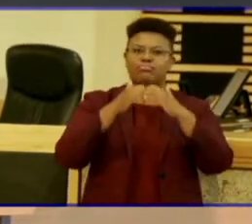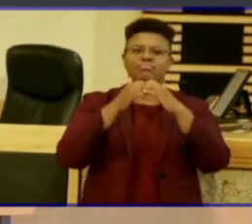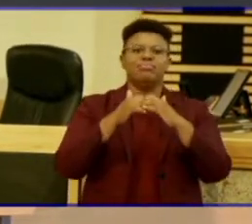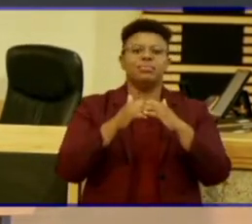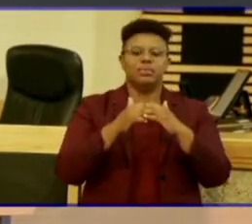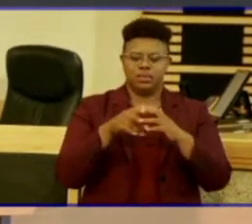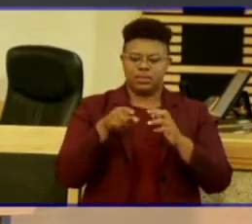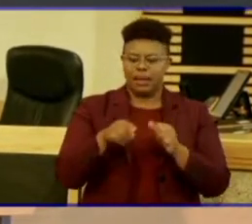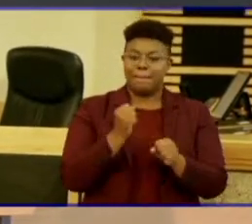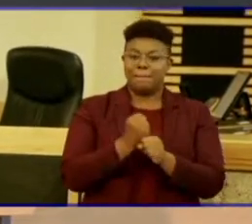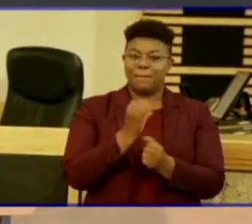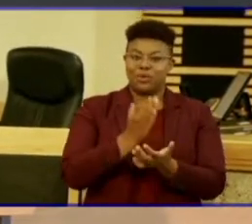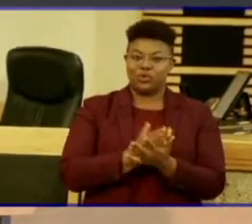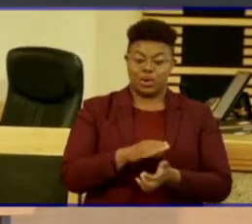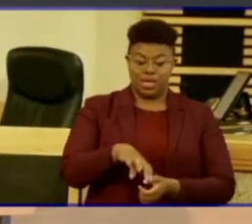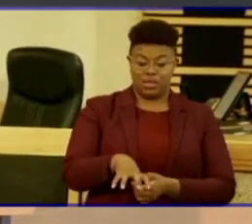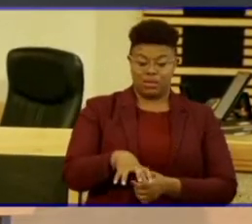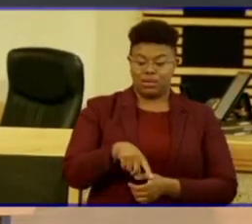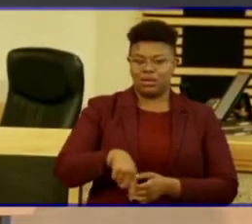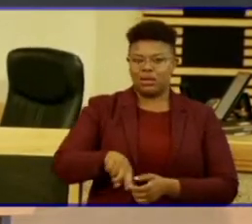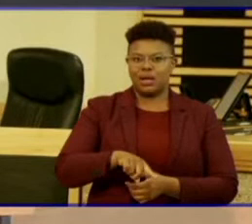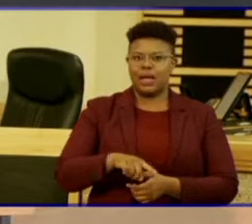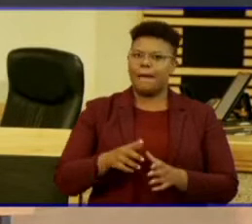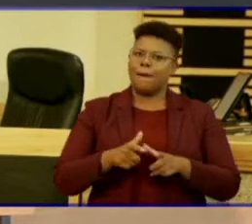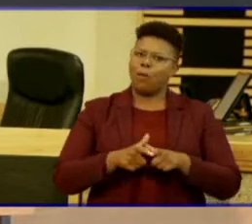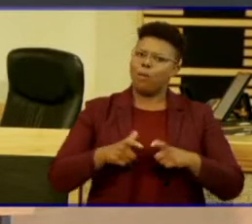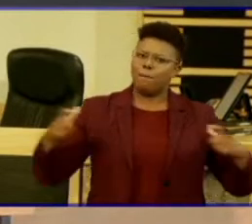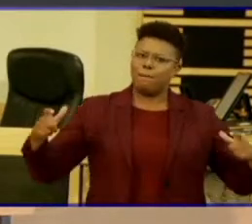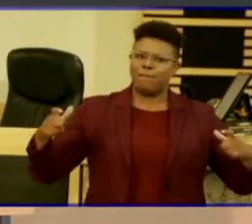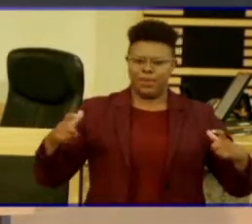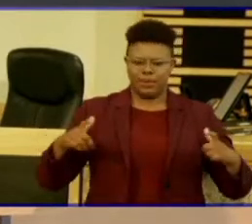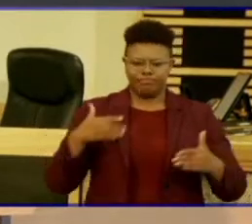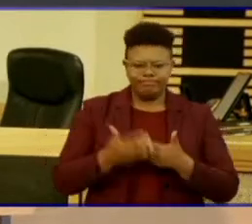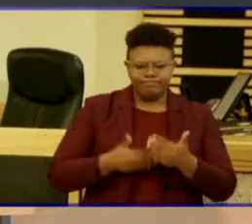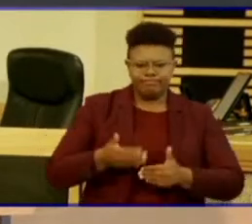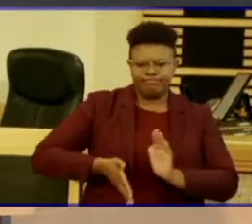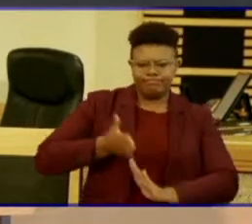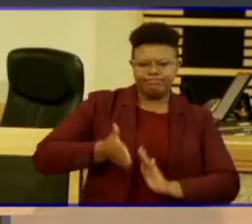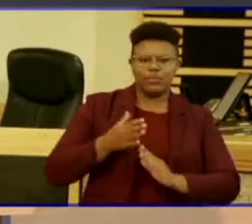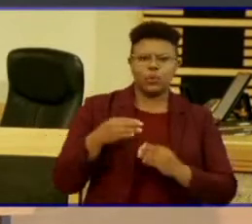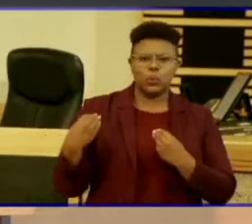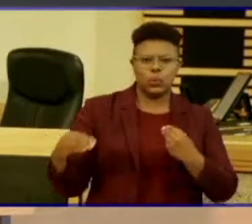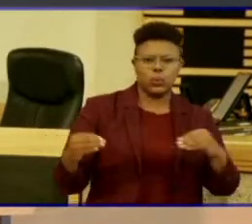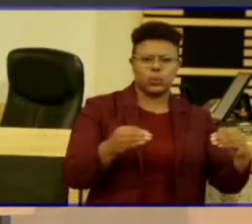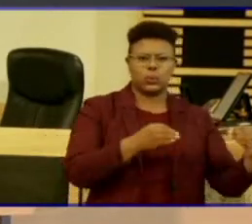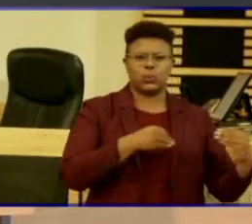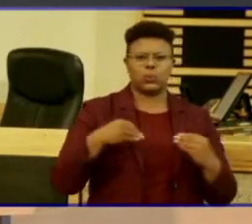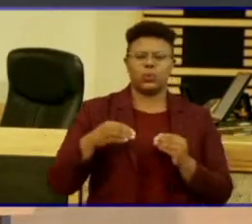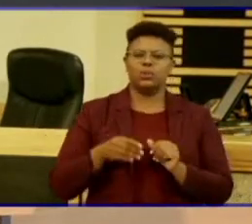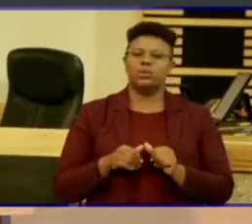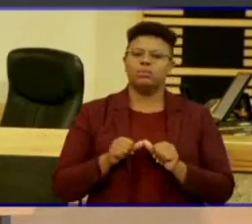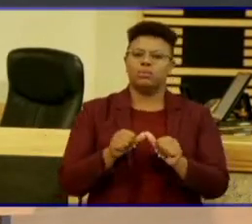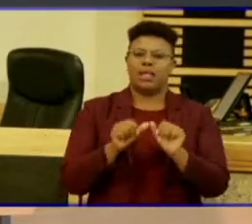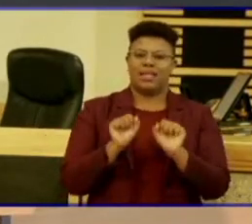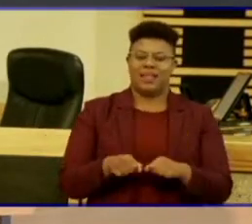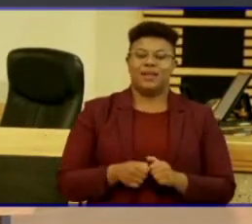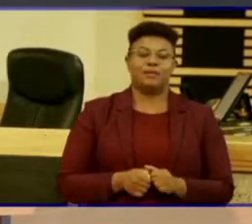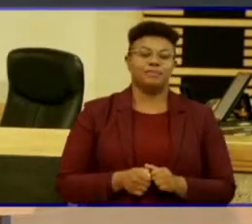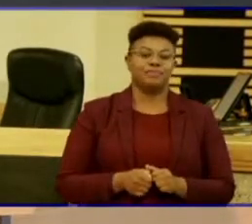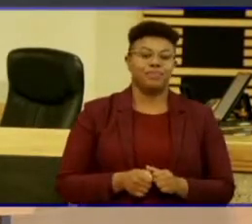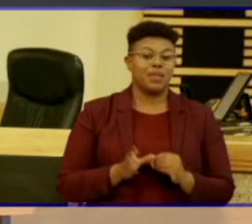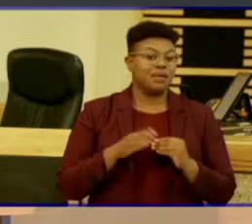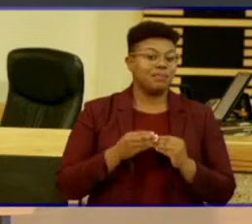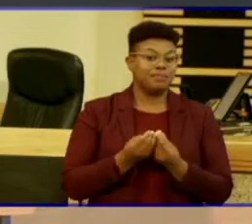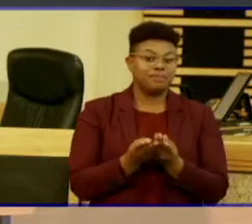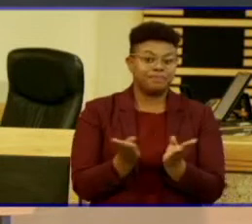rendering our province as one big construction site are being rolled out. Honorable members, the Economic